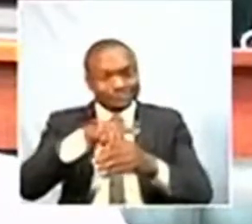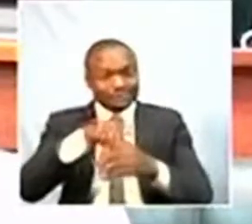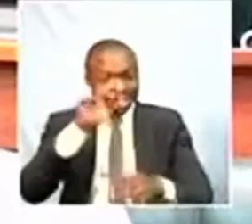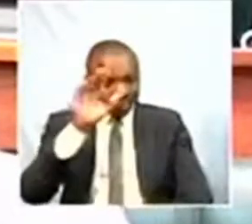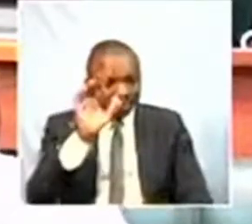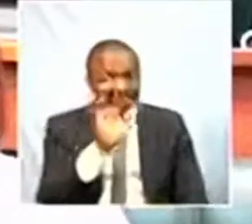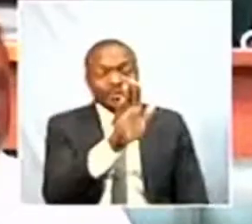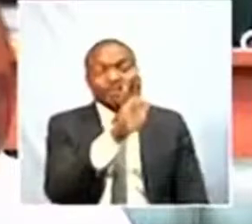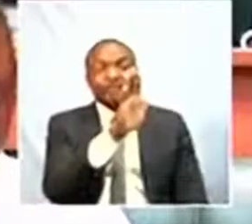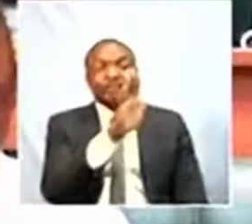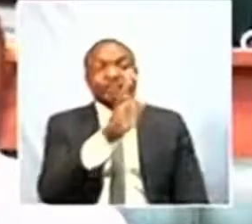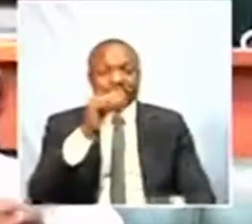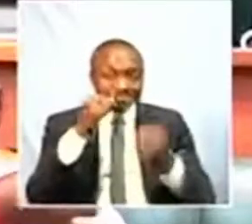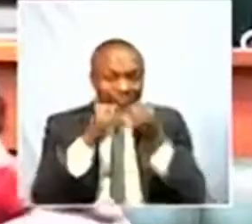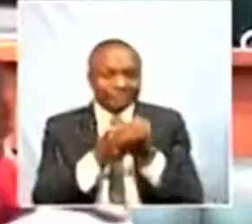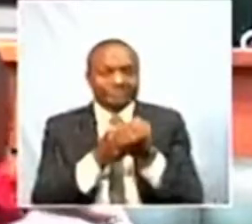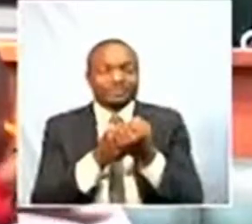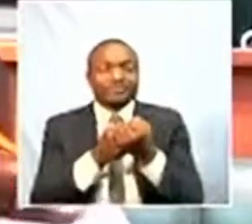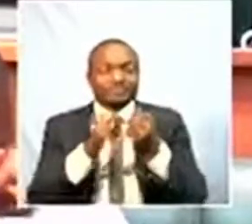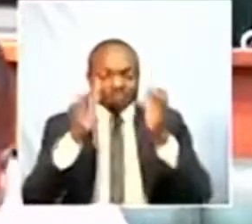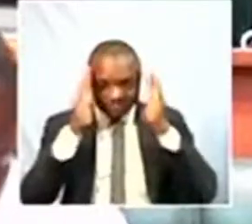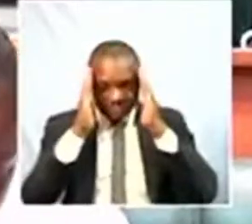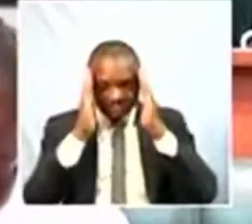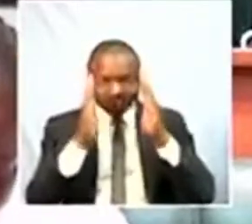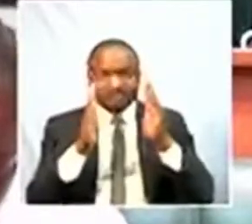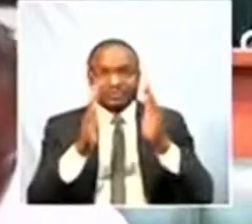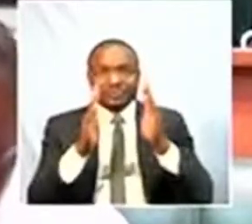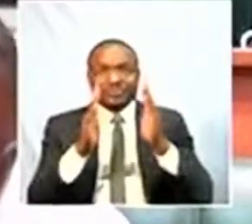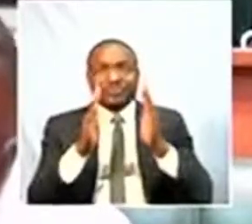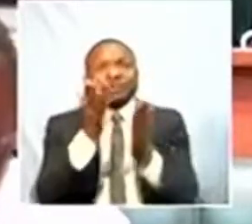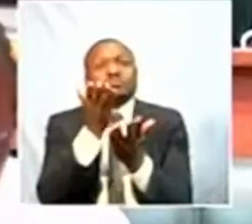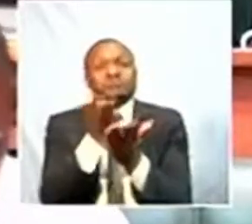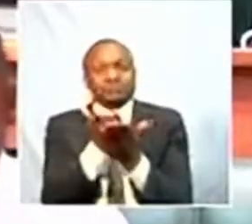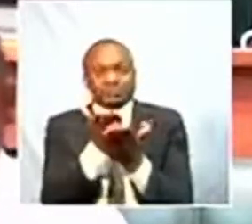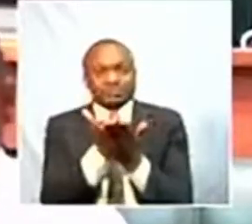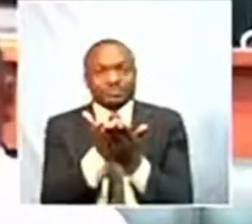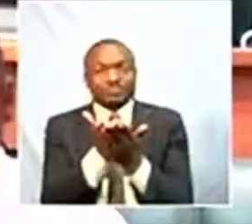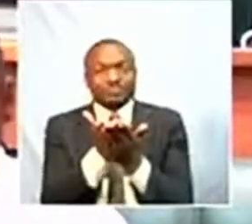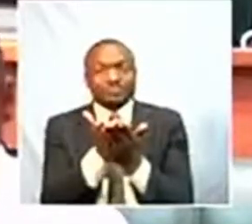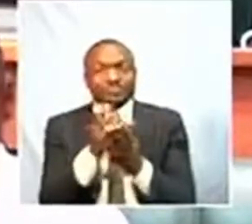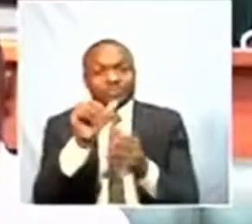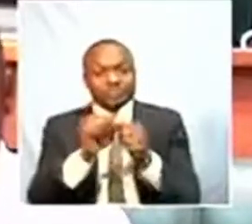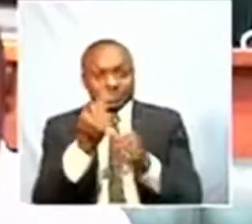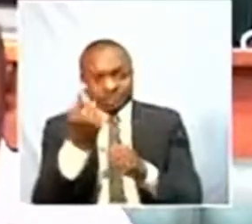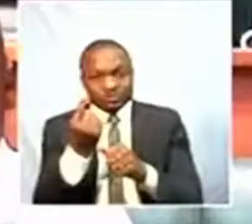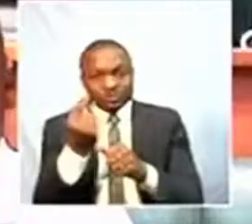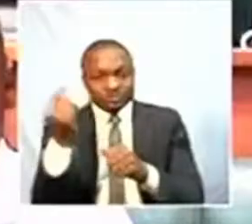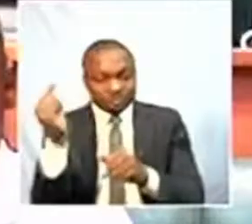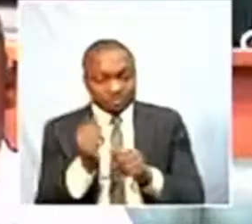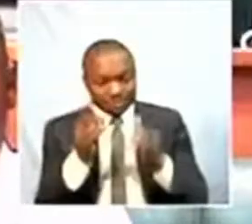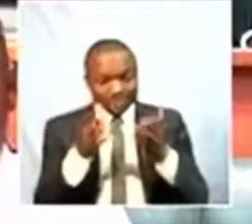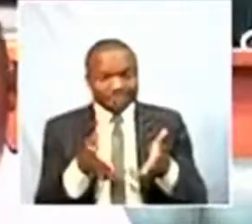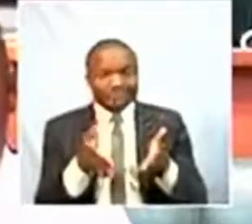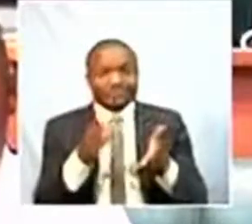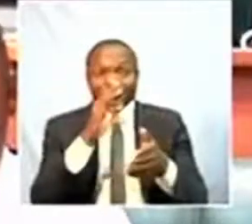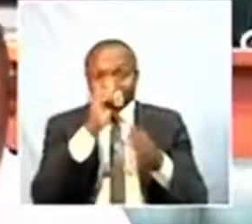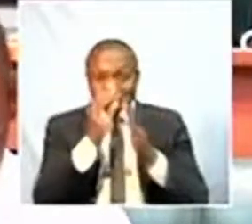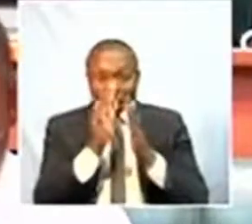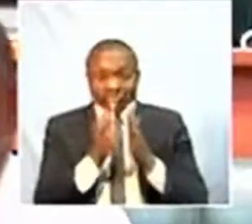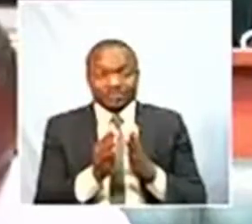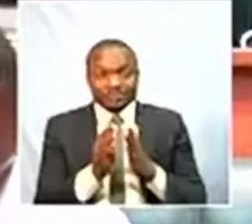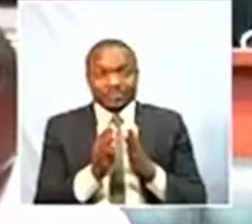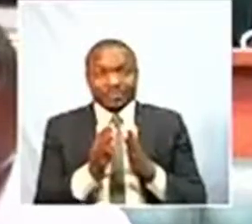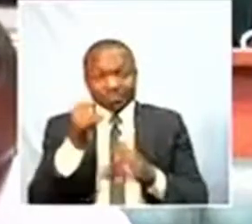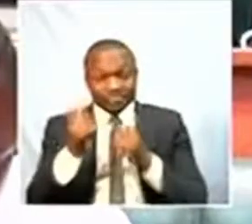their support and dedication to the motion, and to everyone that has been in attendance. Madam Speaker,